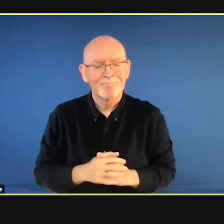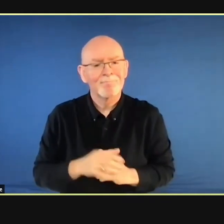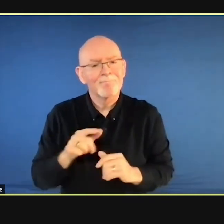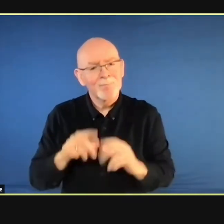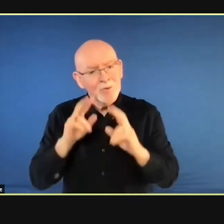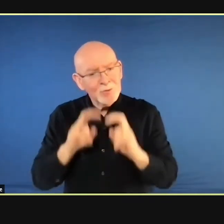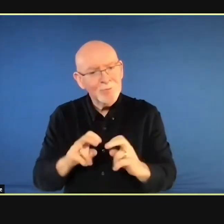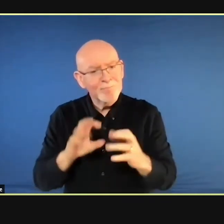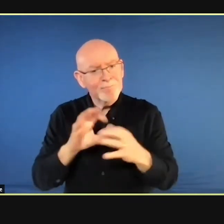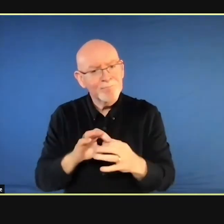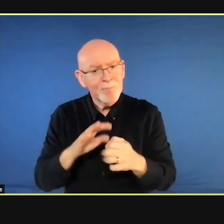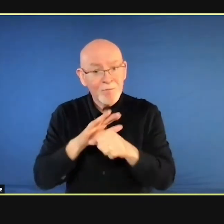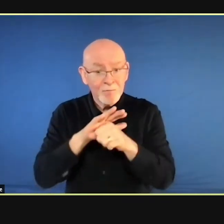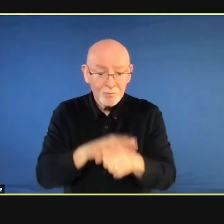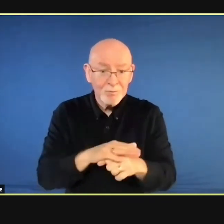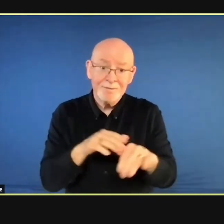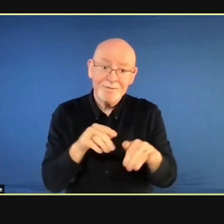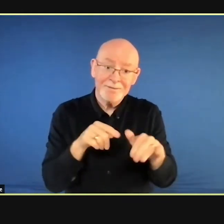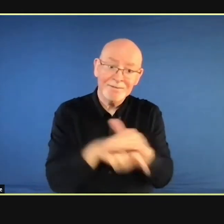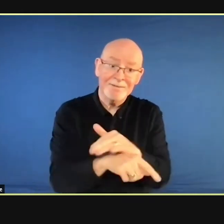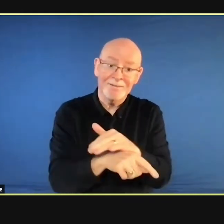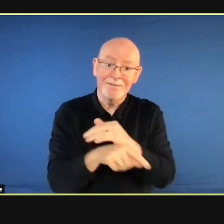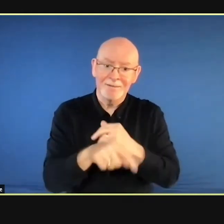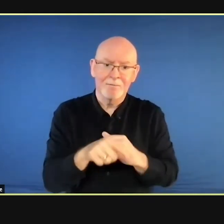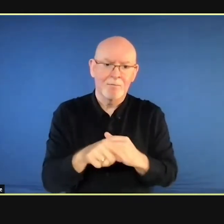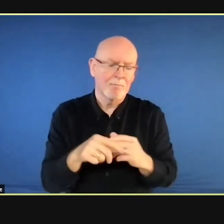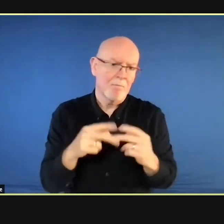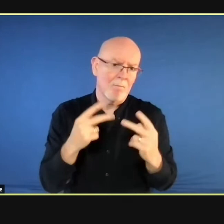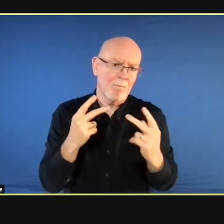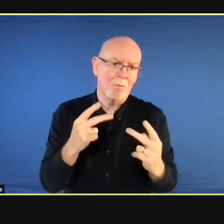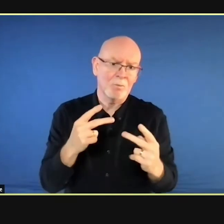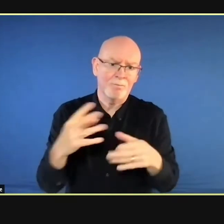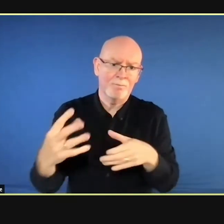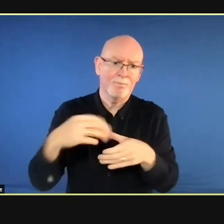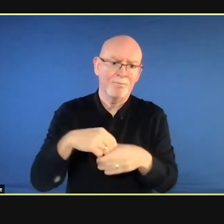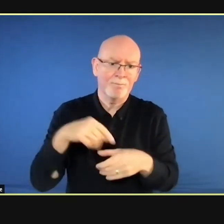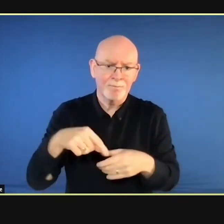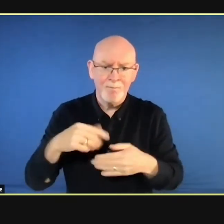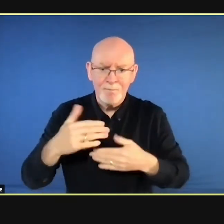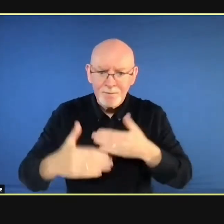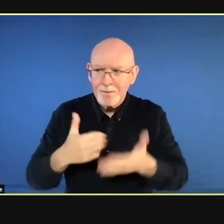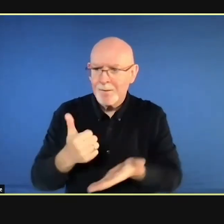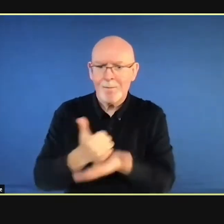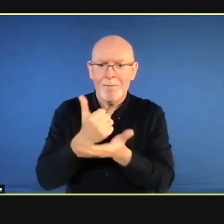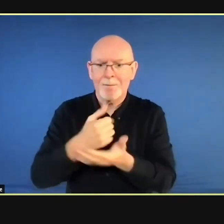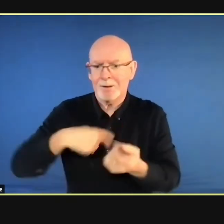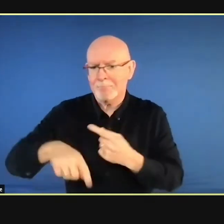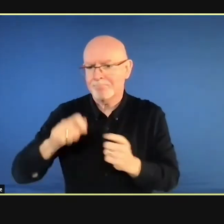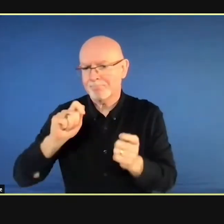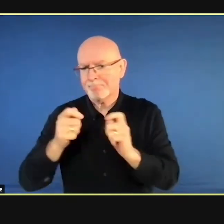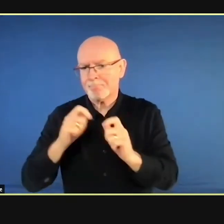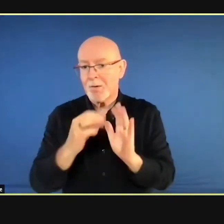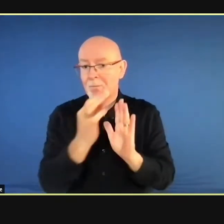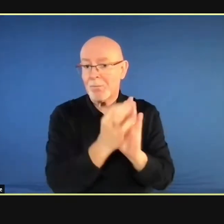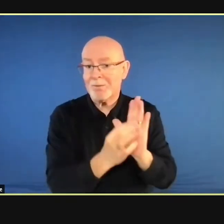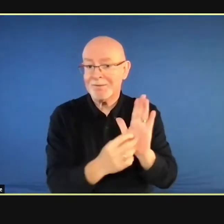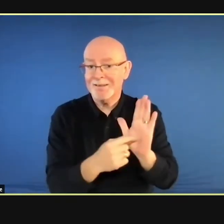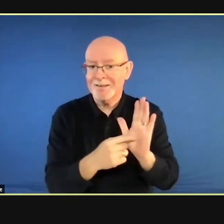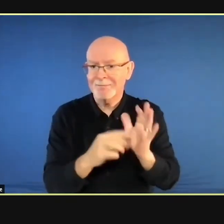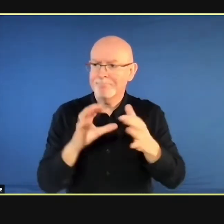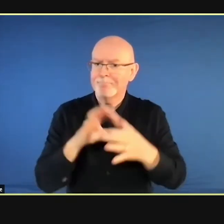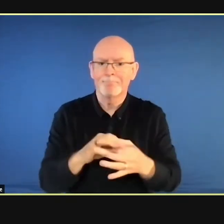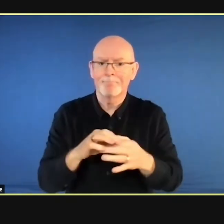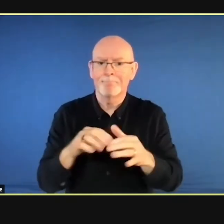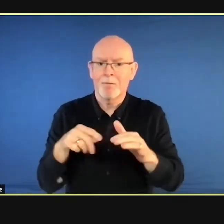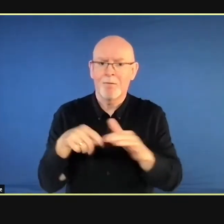response. On that account, researchers should directly engage refugees, other forcibly